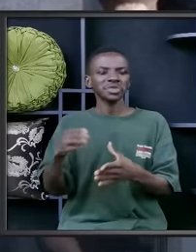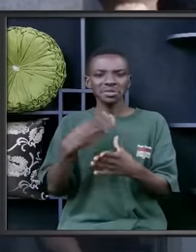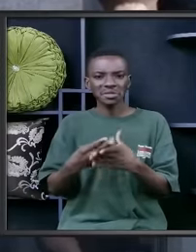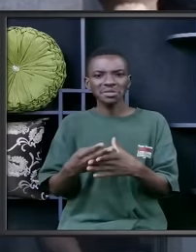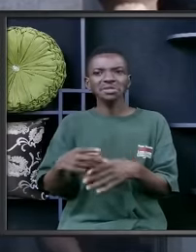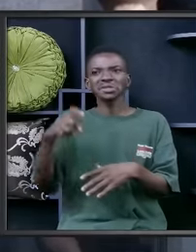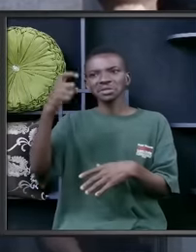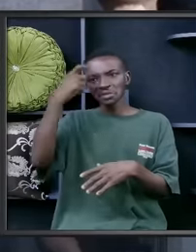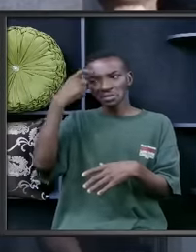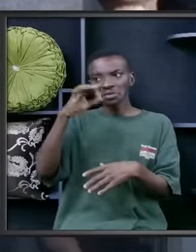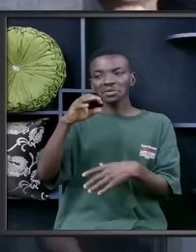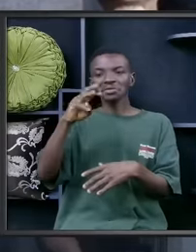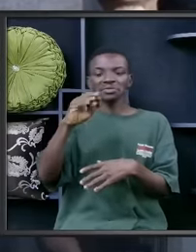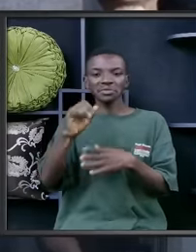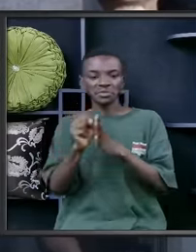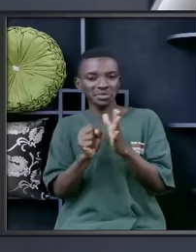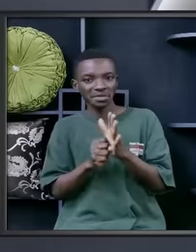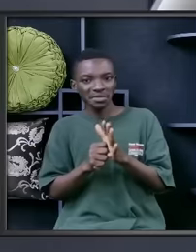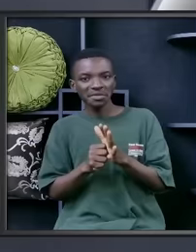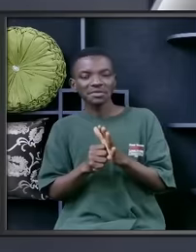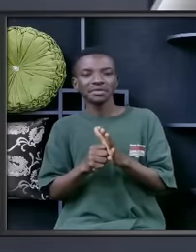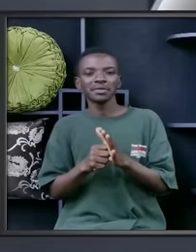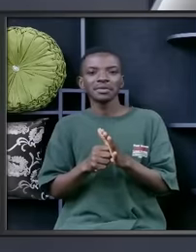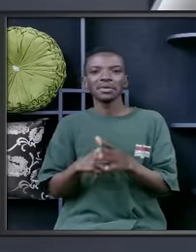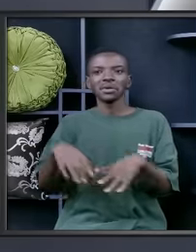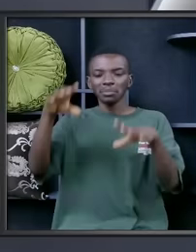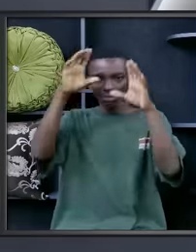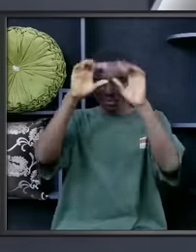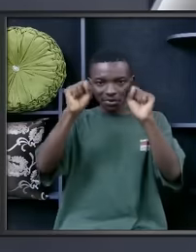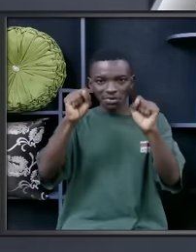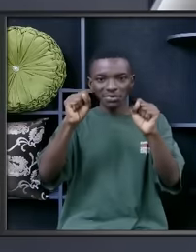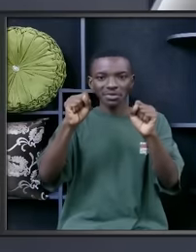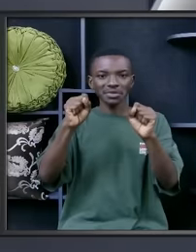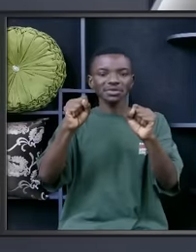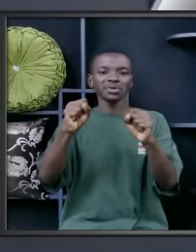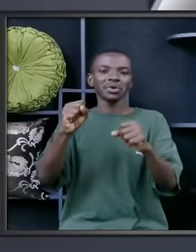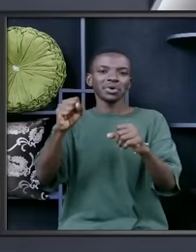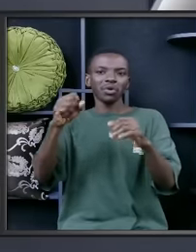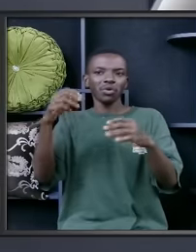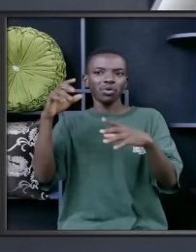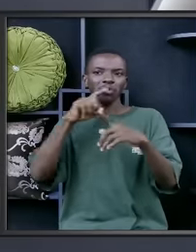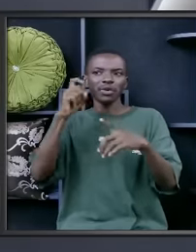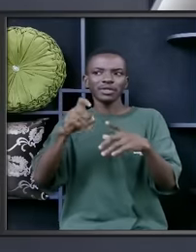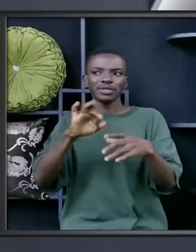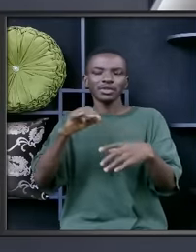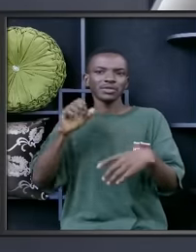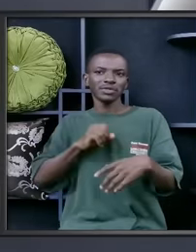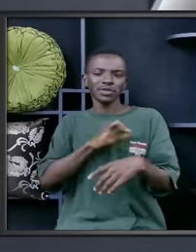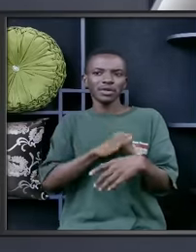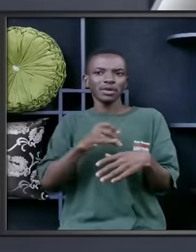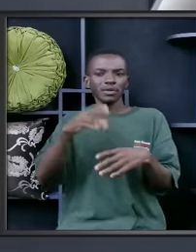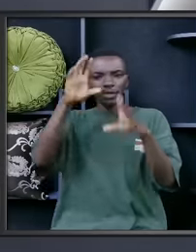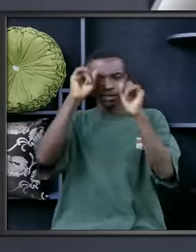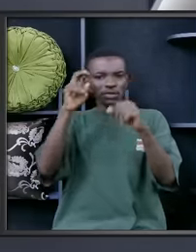be governor of Ebonyi State, or whether na him be president and commander in chief of Nigeria, president of